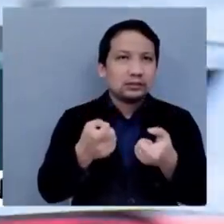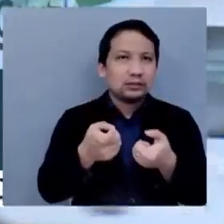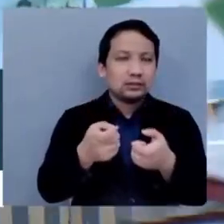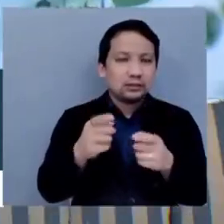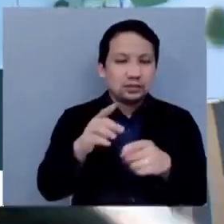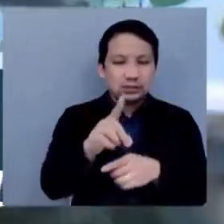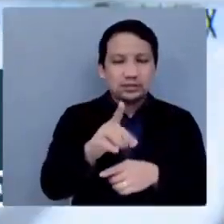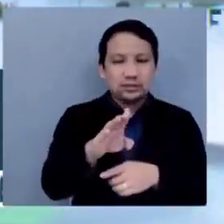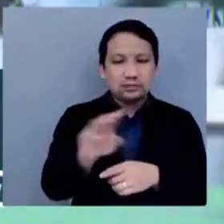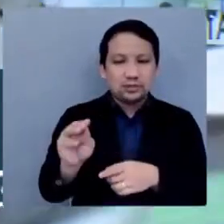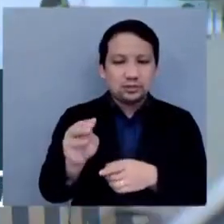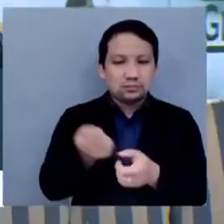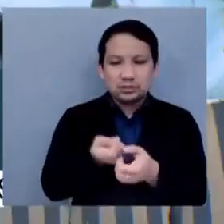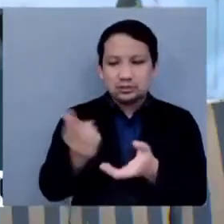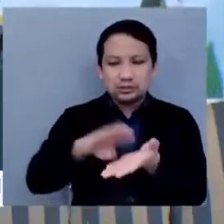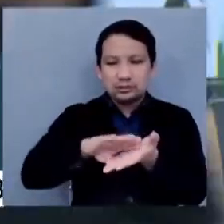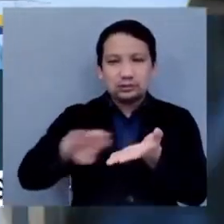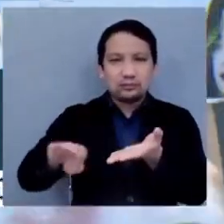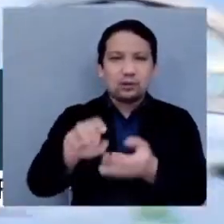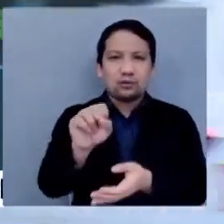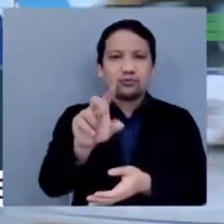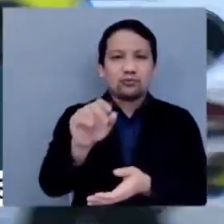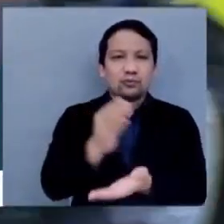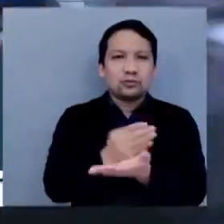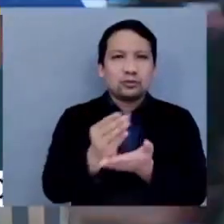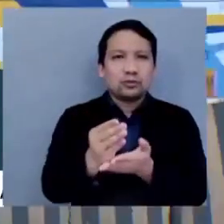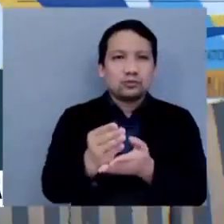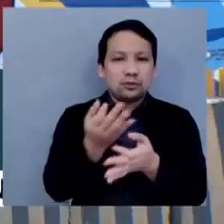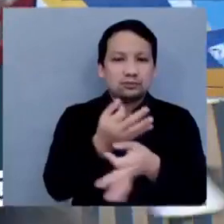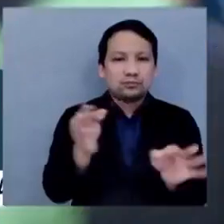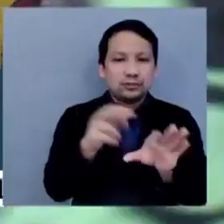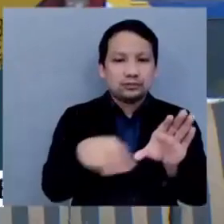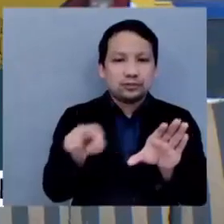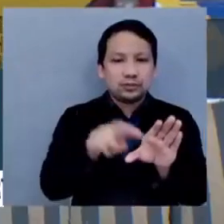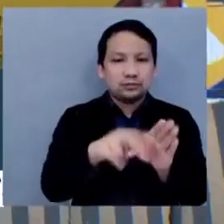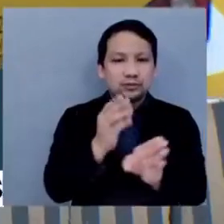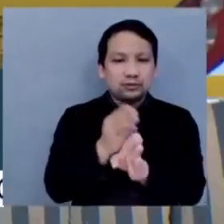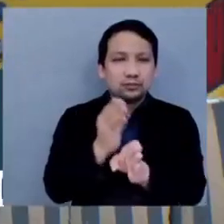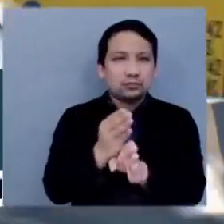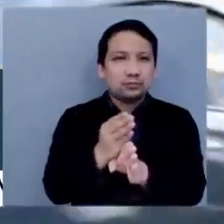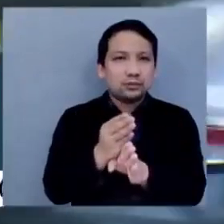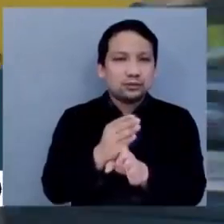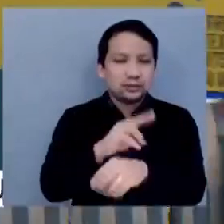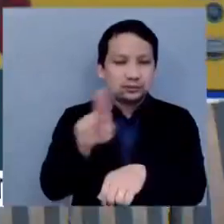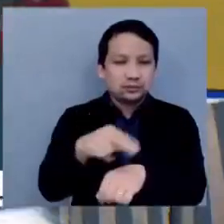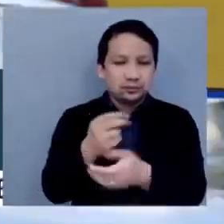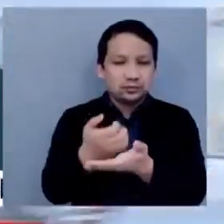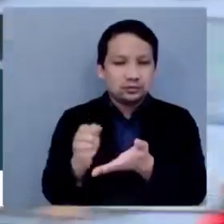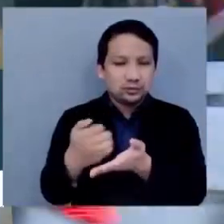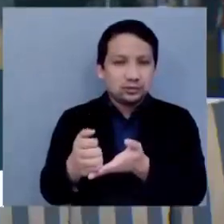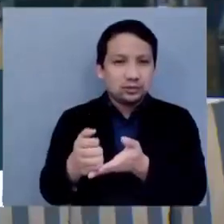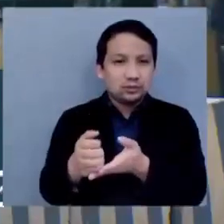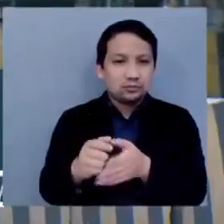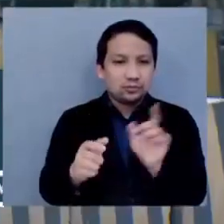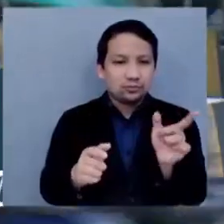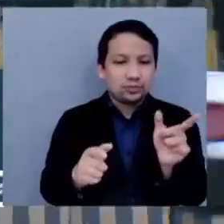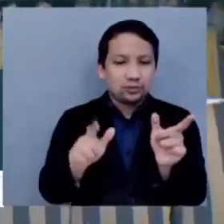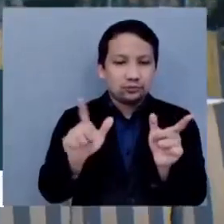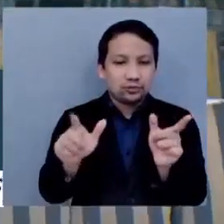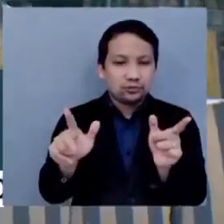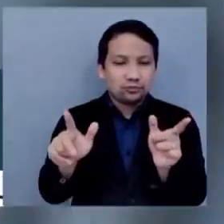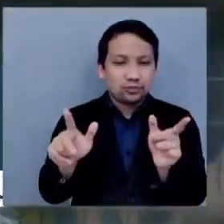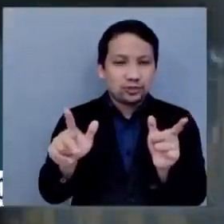Management removed the proposed $12 billion budget for the free rides in the National Expenditure Program for, for 2023